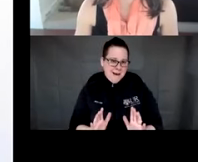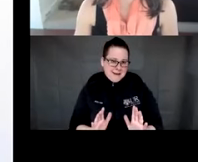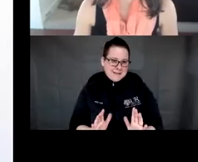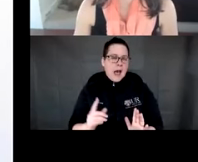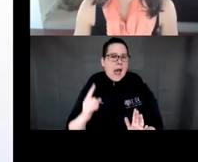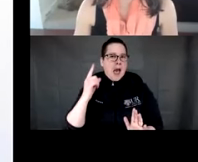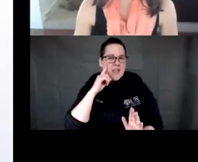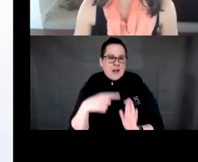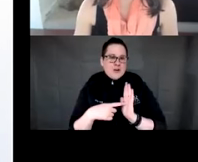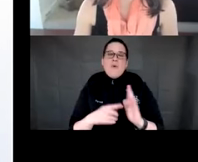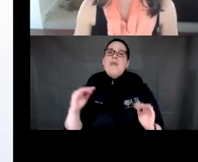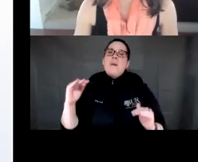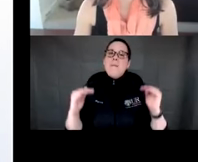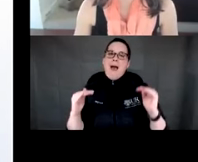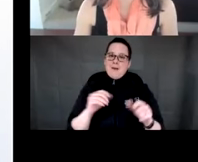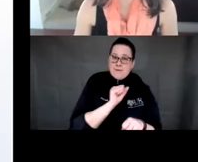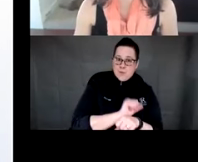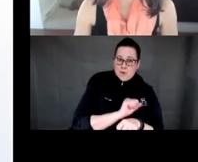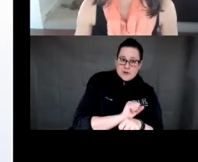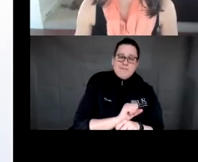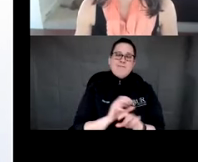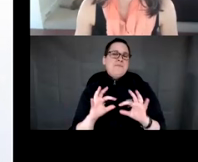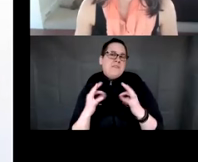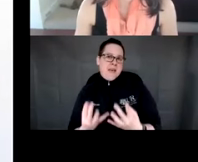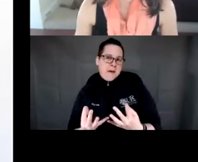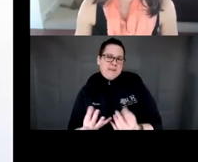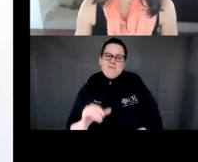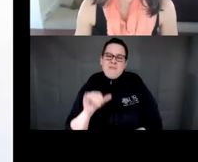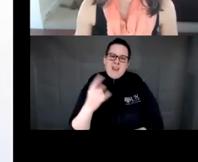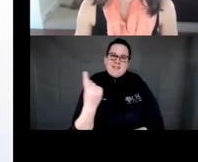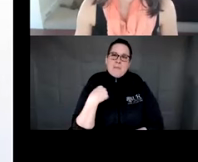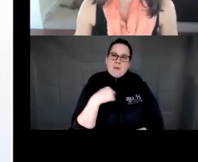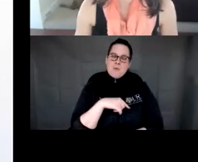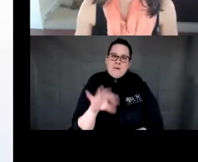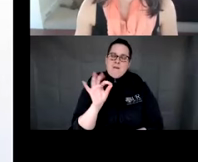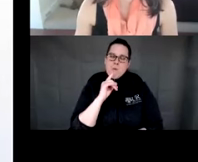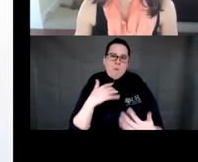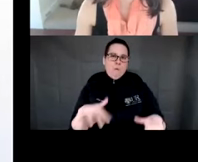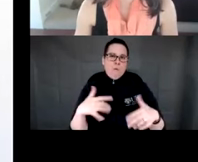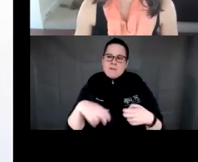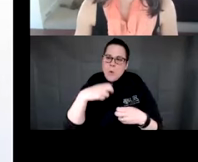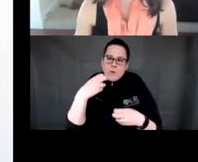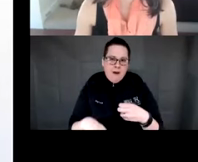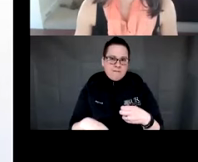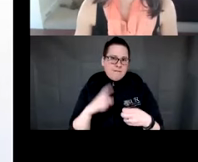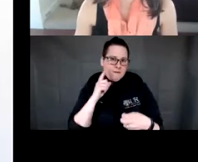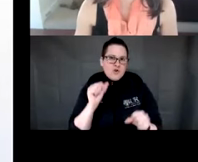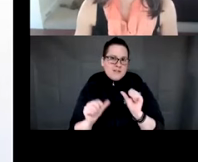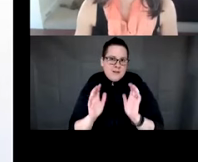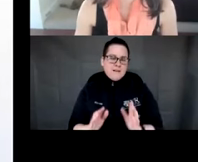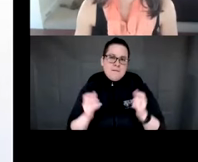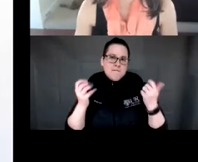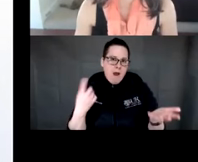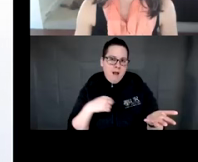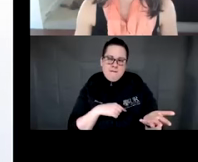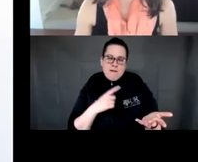I think it depicts the balance of work and family. And that's something that we find is so difficult as a scientist for many of us